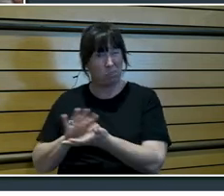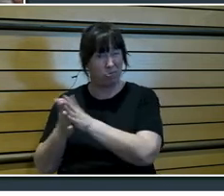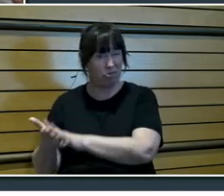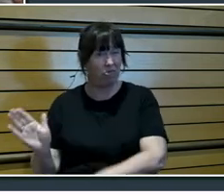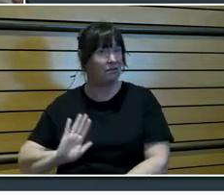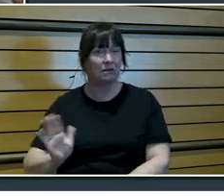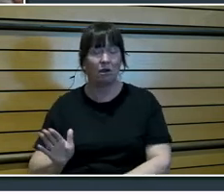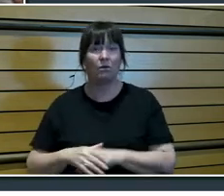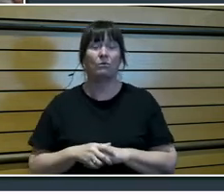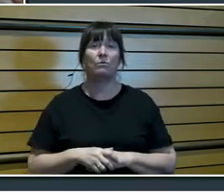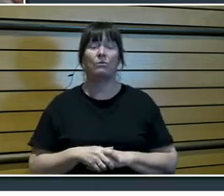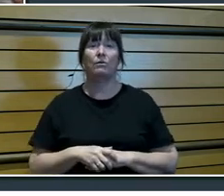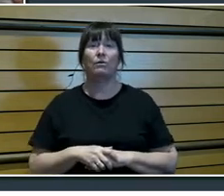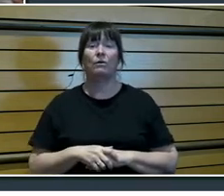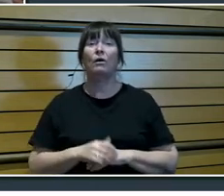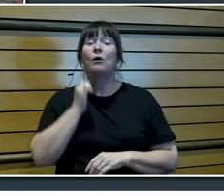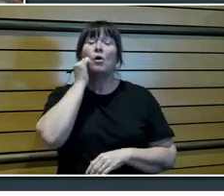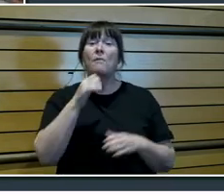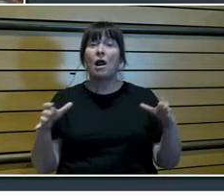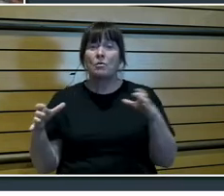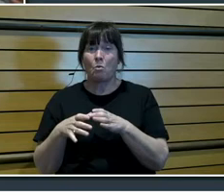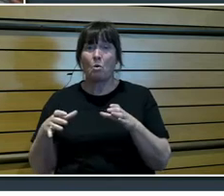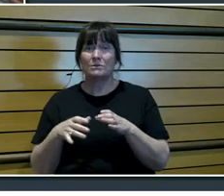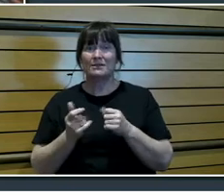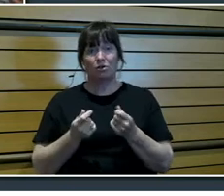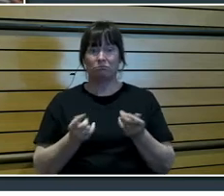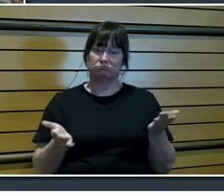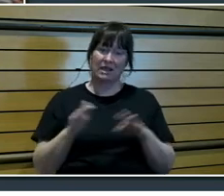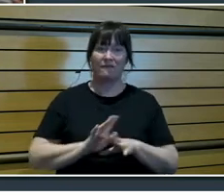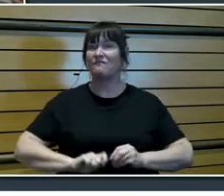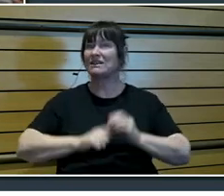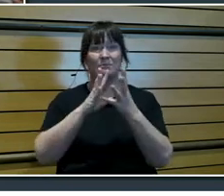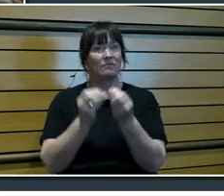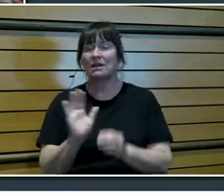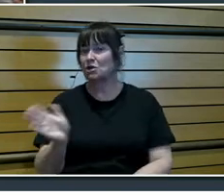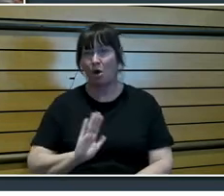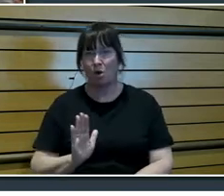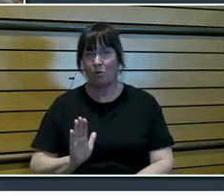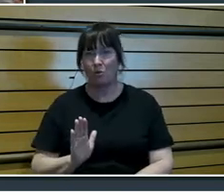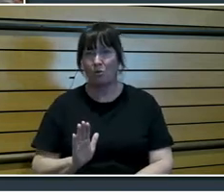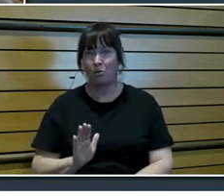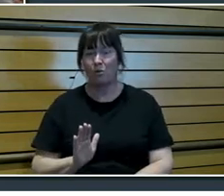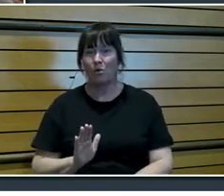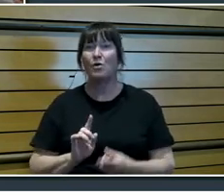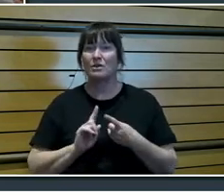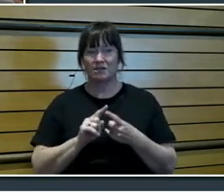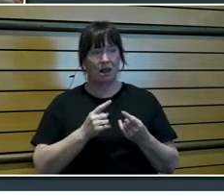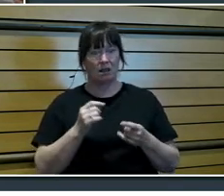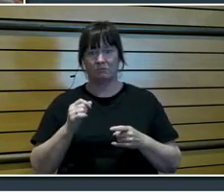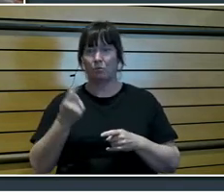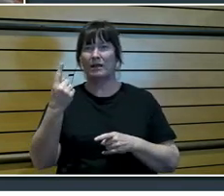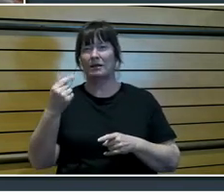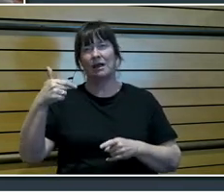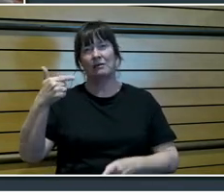Granting Māori wards is not a panacea. It's actually a minor move and won't significantly remedy or address the failures of the last